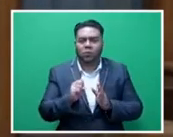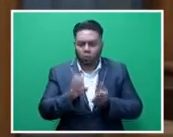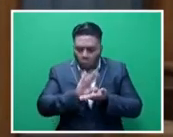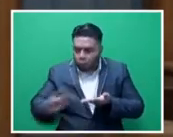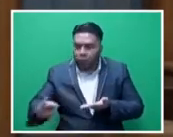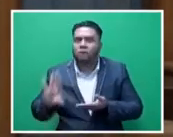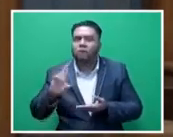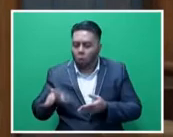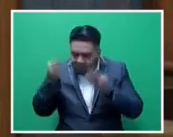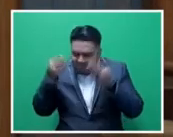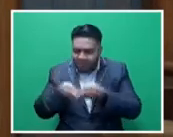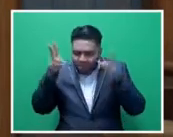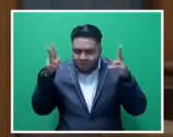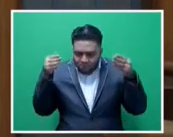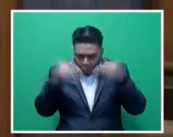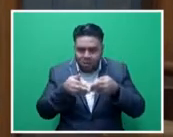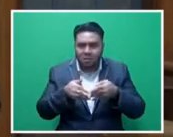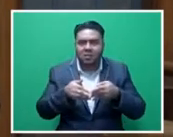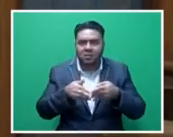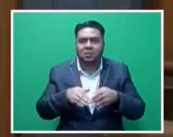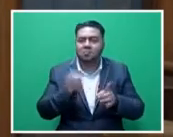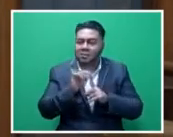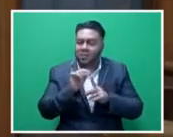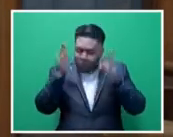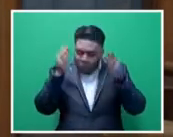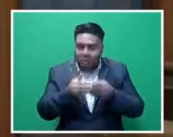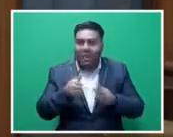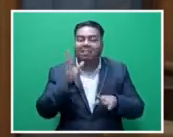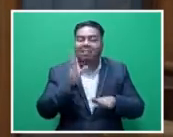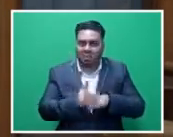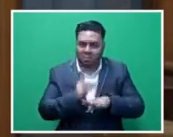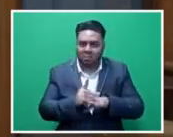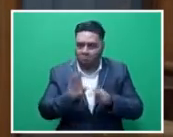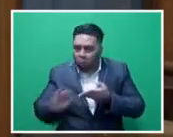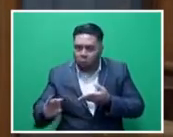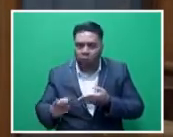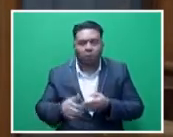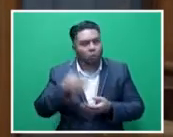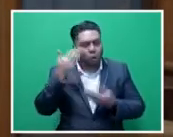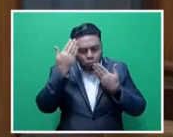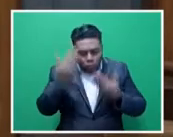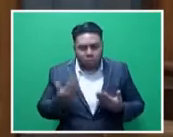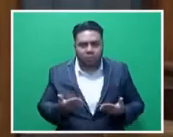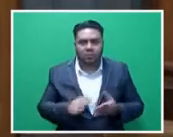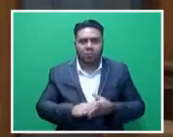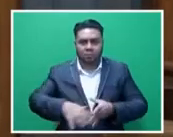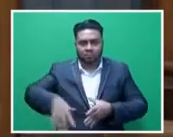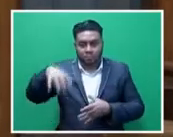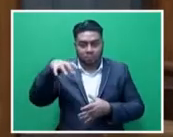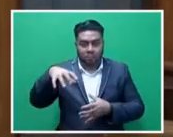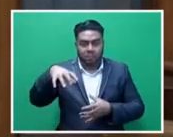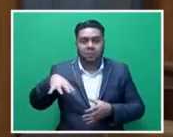disability. And I must also acknowledge the work done by the National Council of Persons Living with Disability. It's a statutory body, it